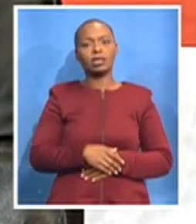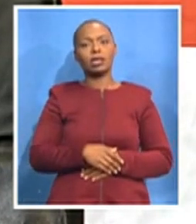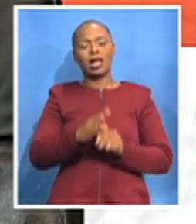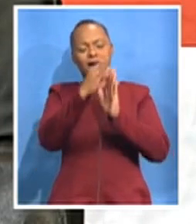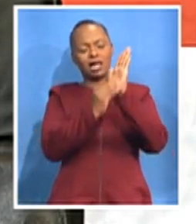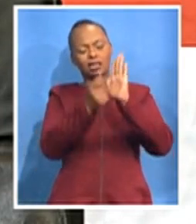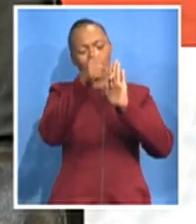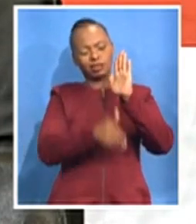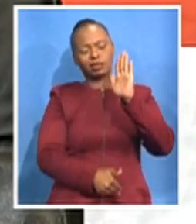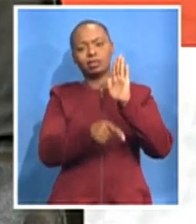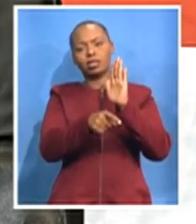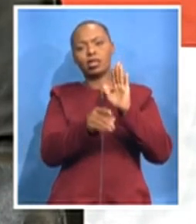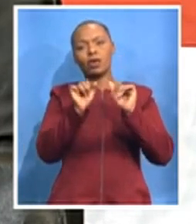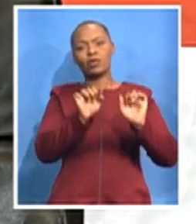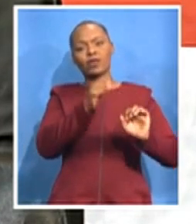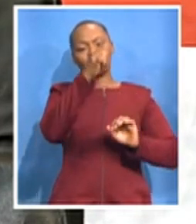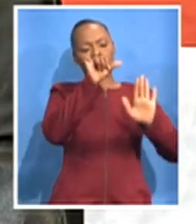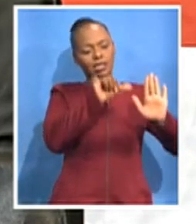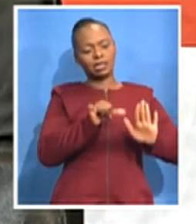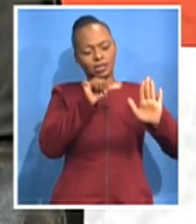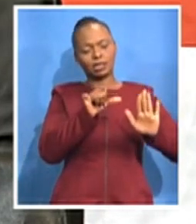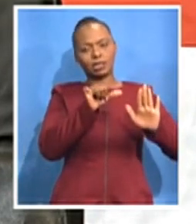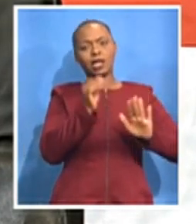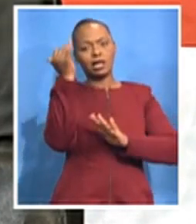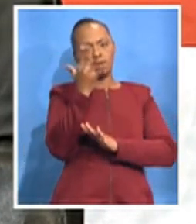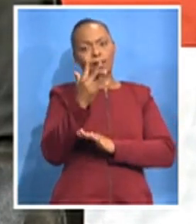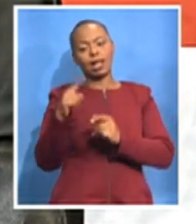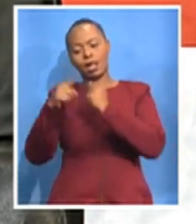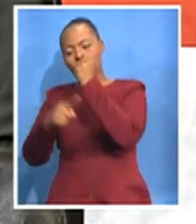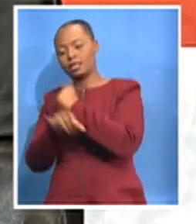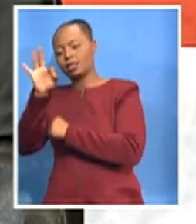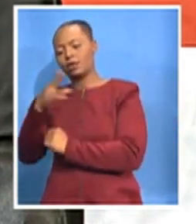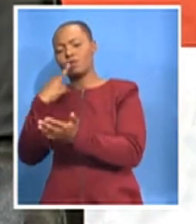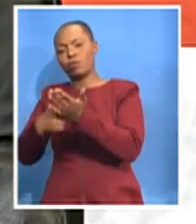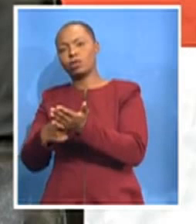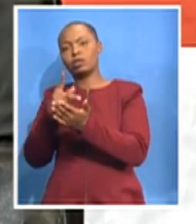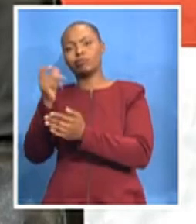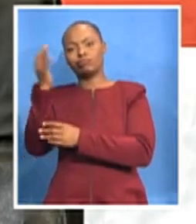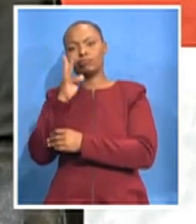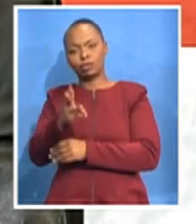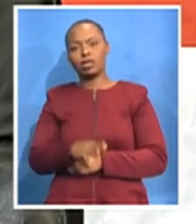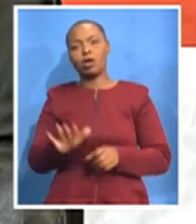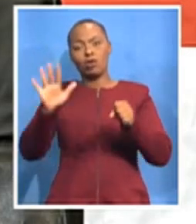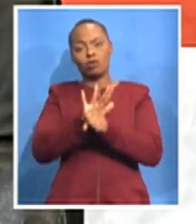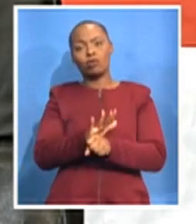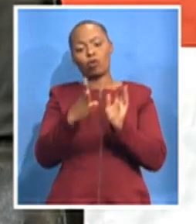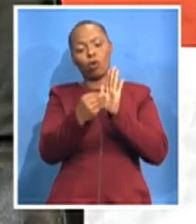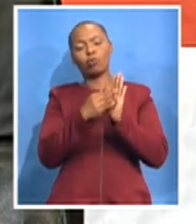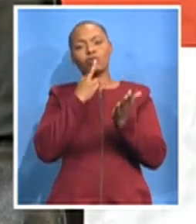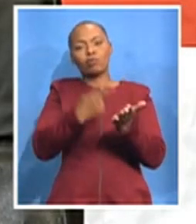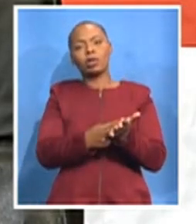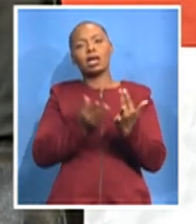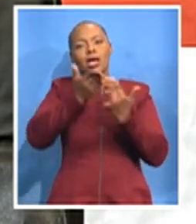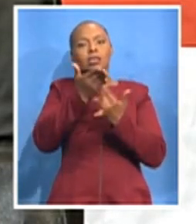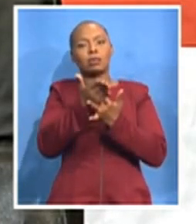deal with the last 3 reports. Copies of the full reports will also be accessible from our website later